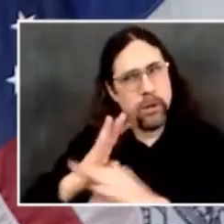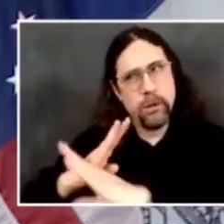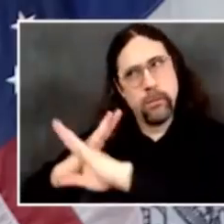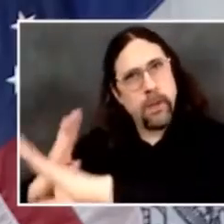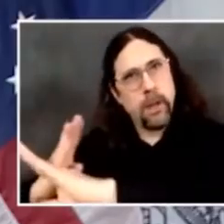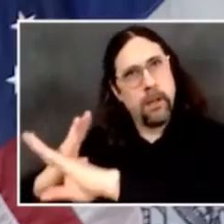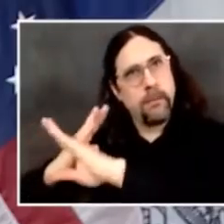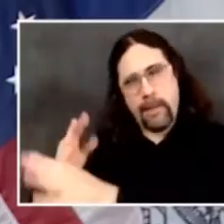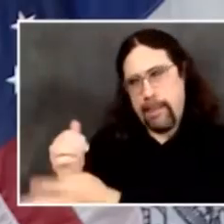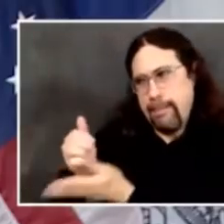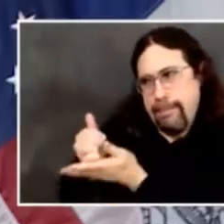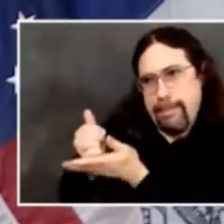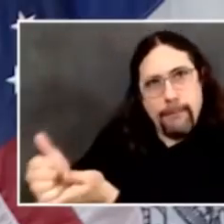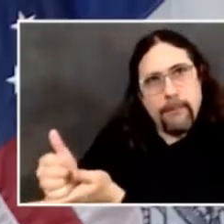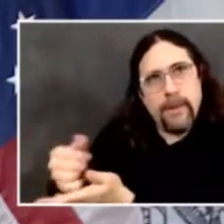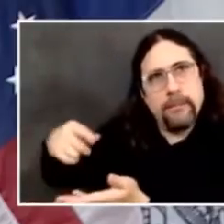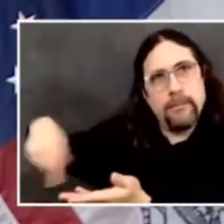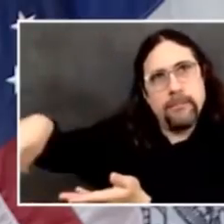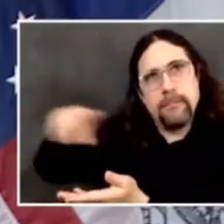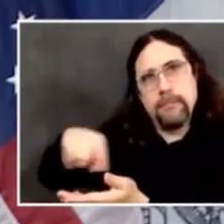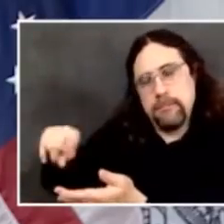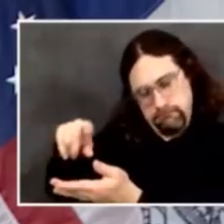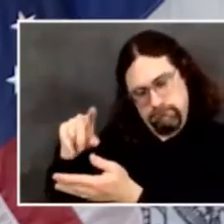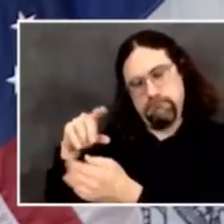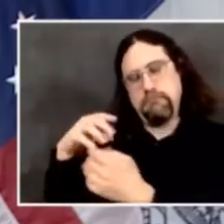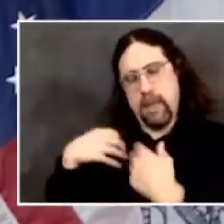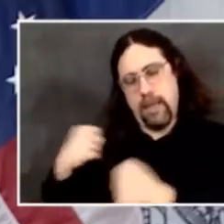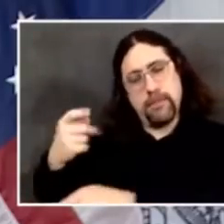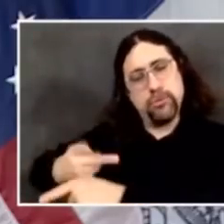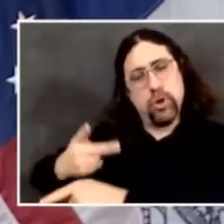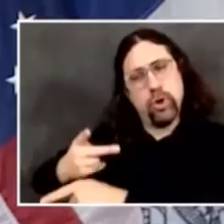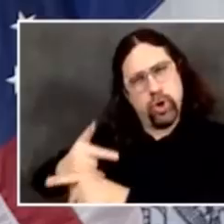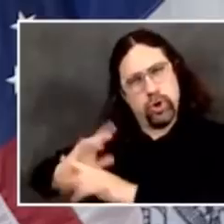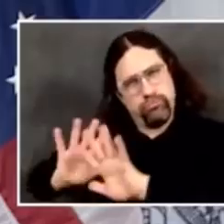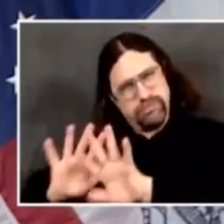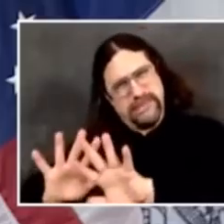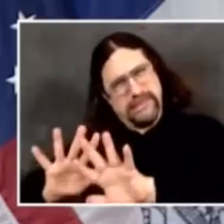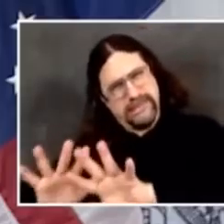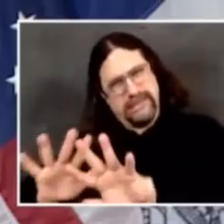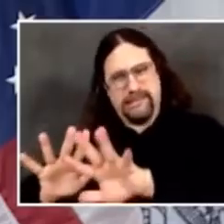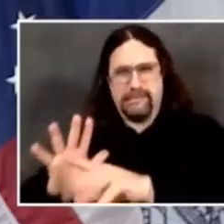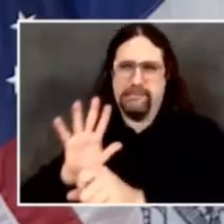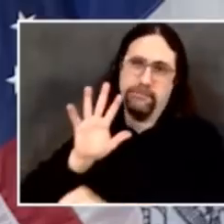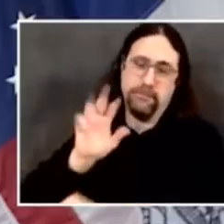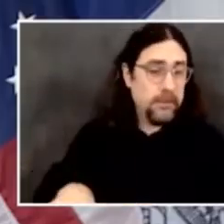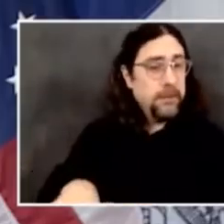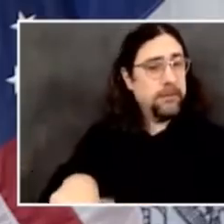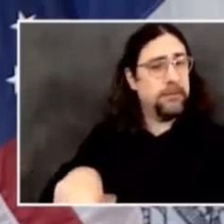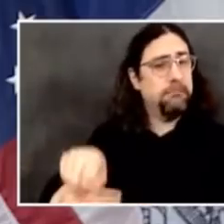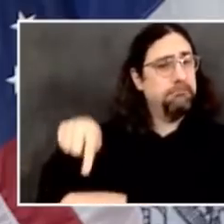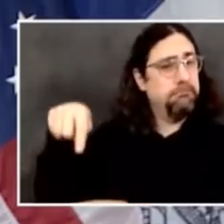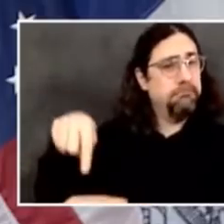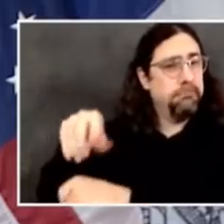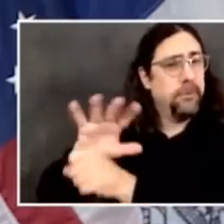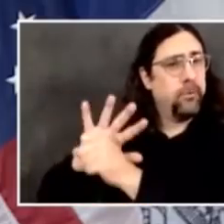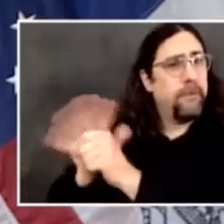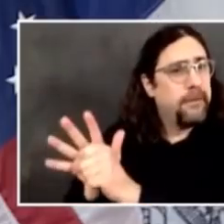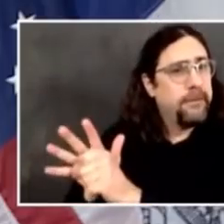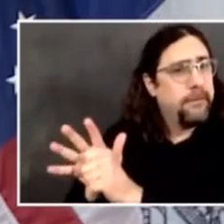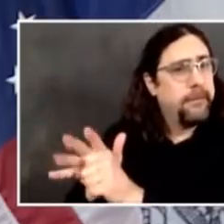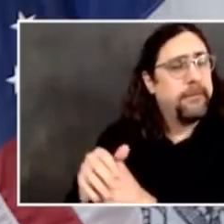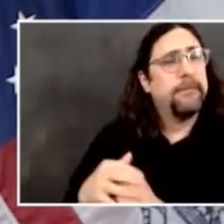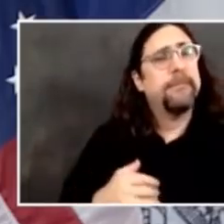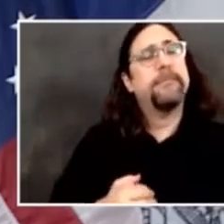sheltering in place to the maximum extent possible, by going and making sure that we always practice social distancing,